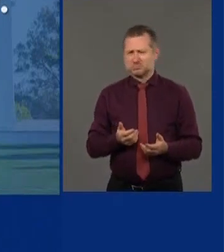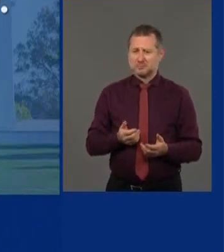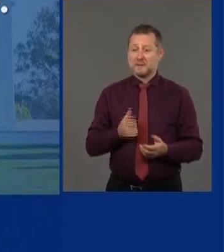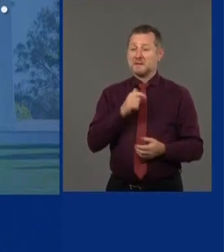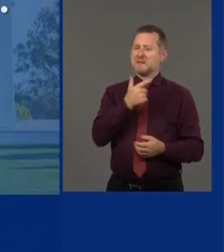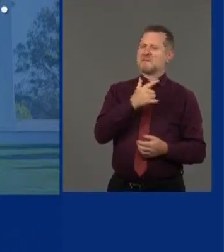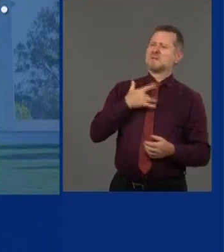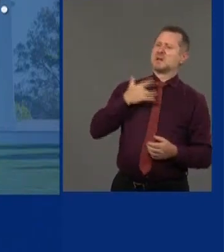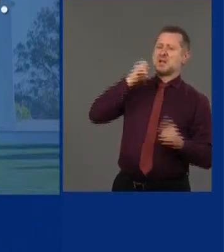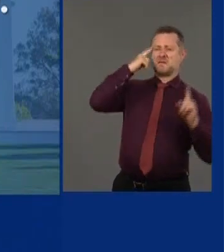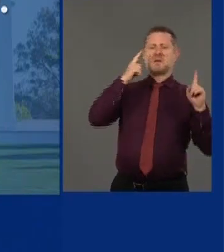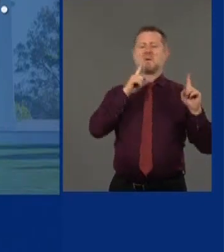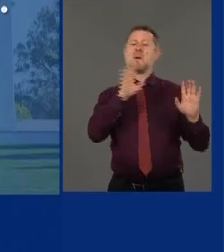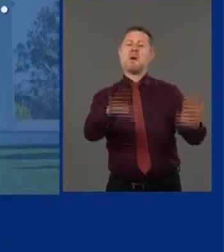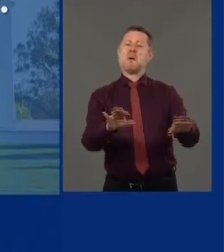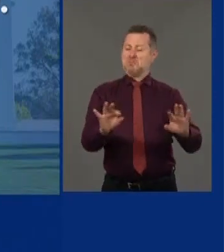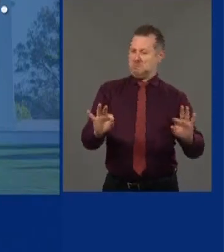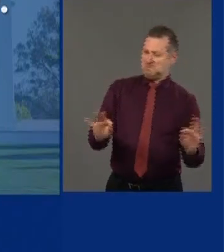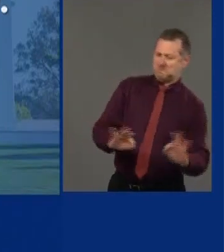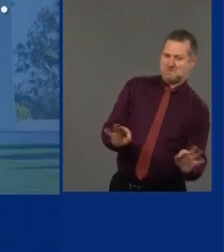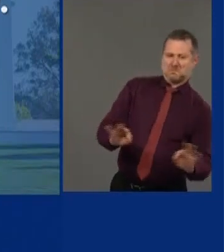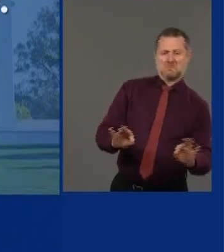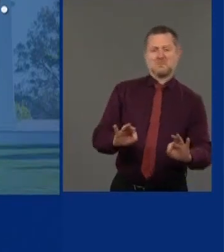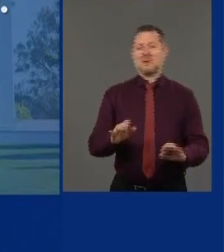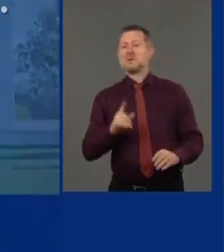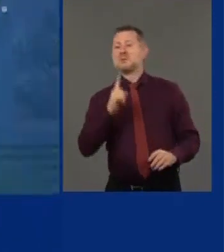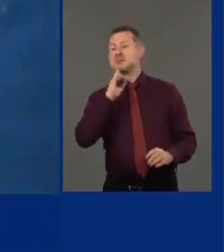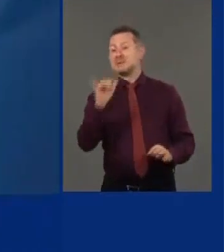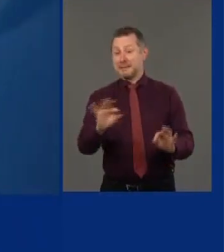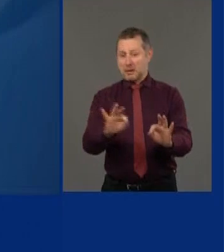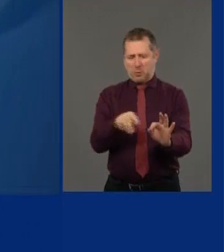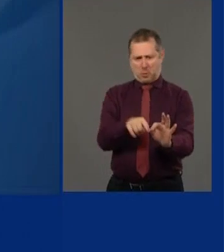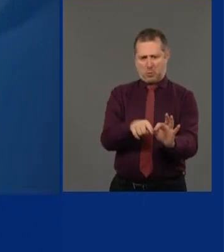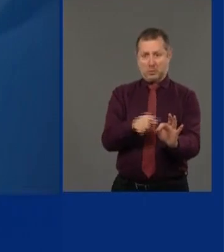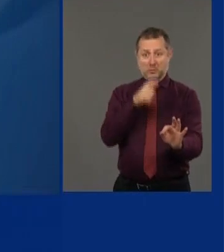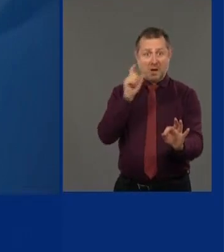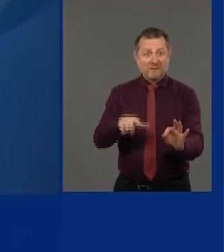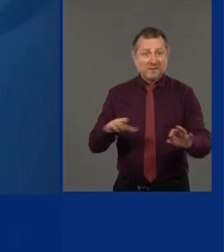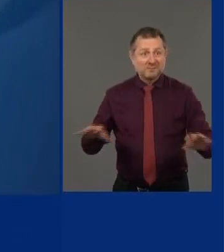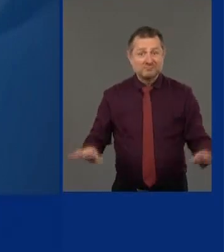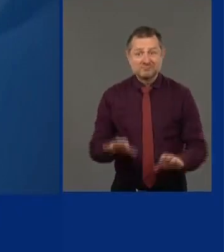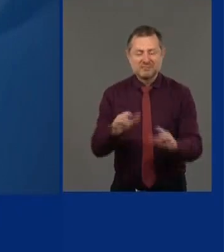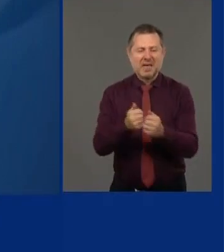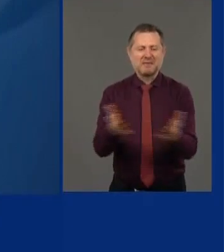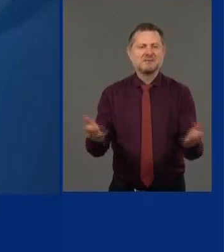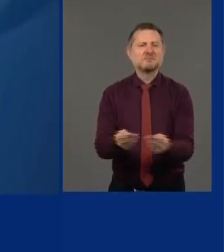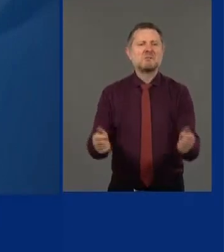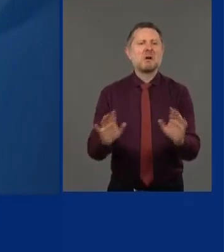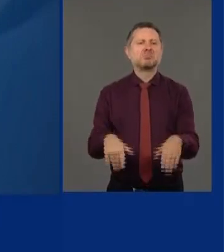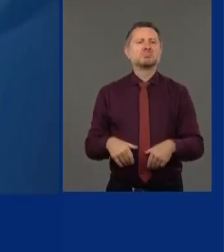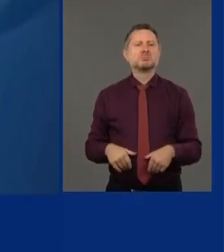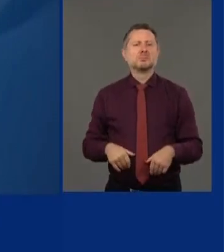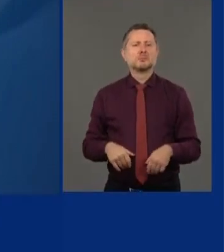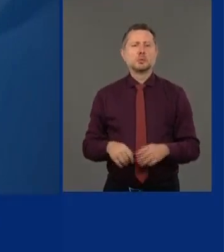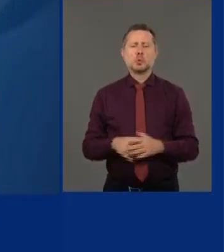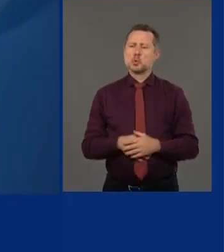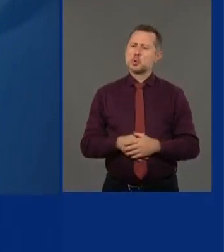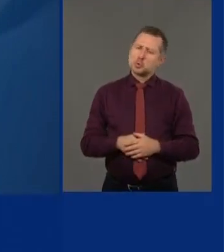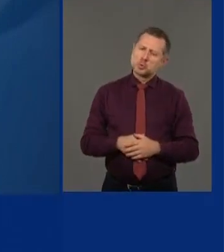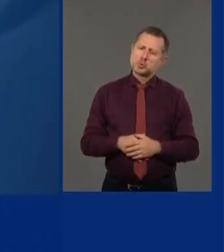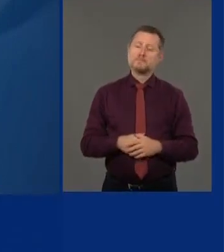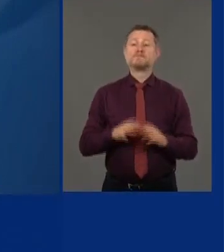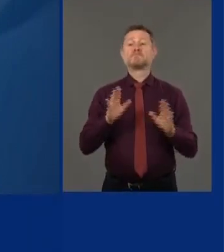it was a problem, so they didn't believe they needed to solve it. The key barometer in all